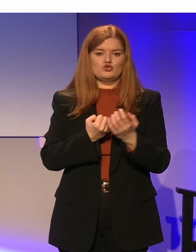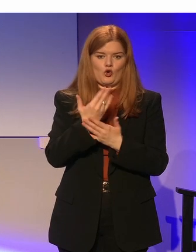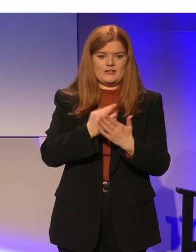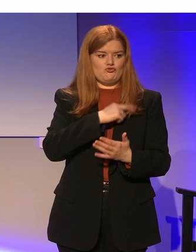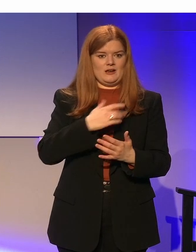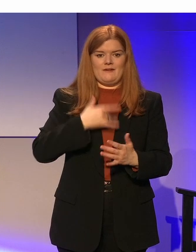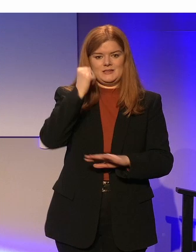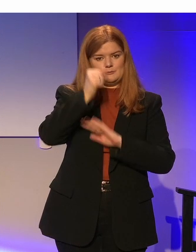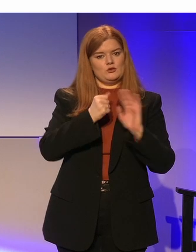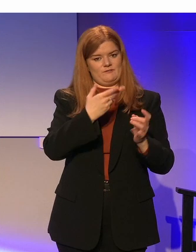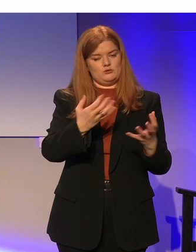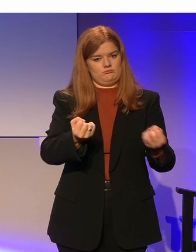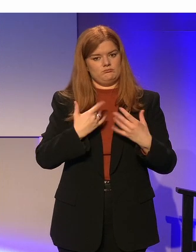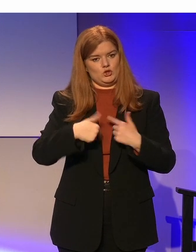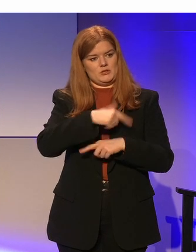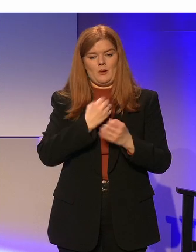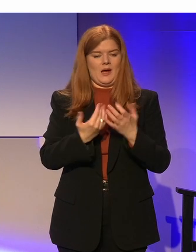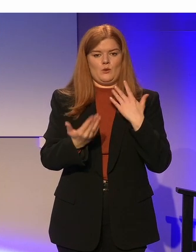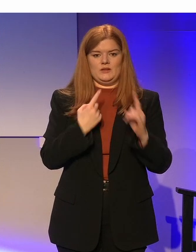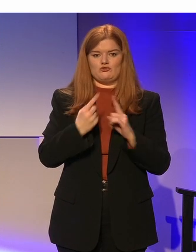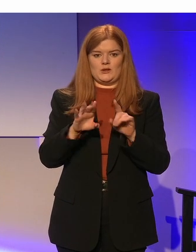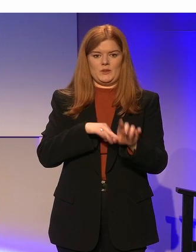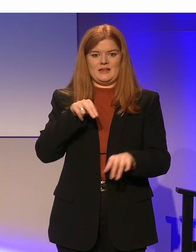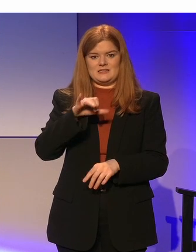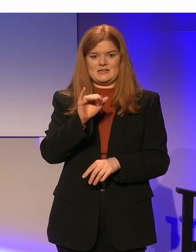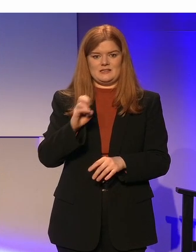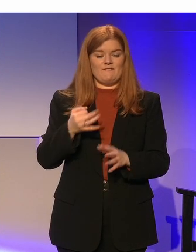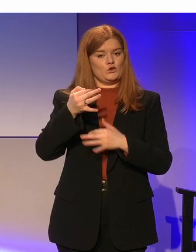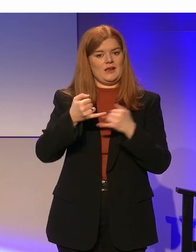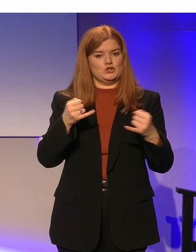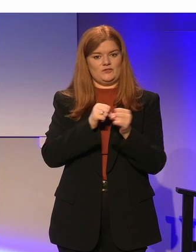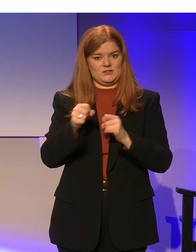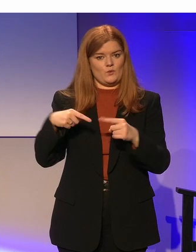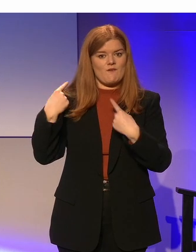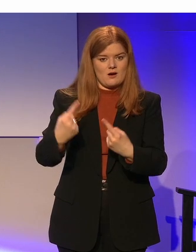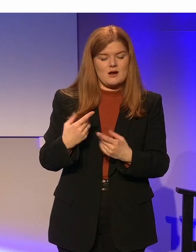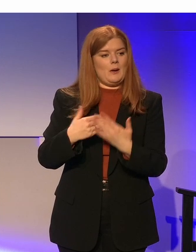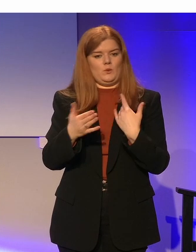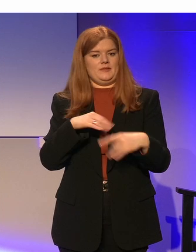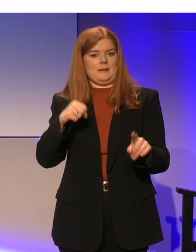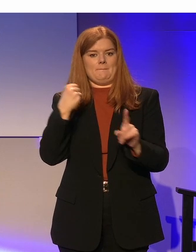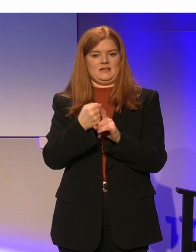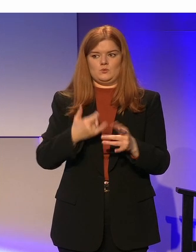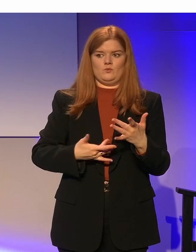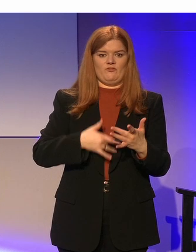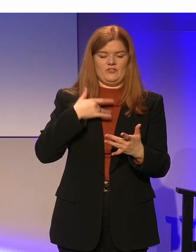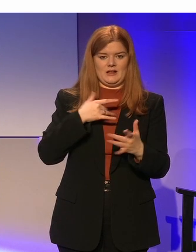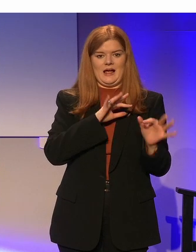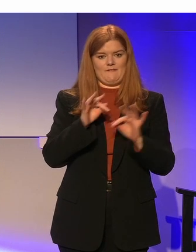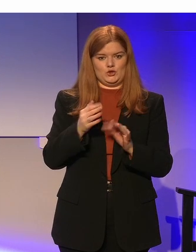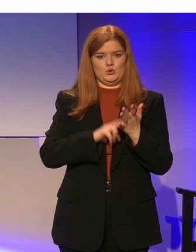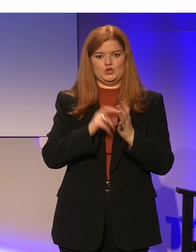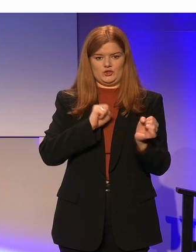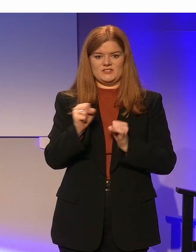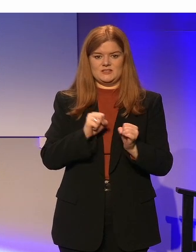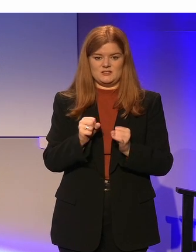stories they told us about their interactions with the NCSE's frontline services and the impacts they felt those services